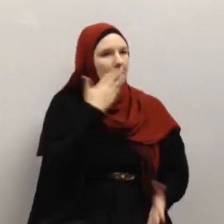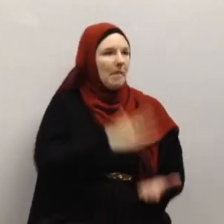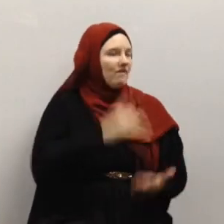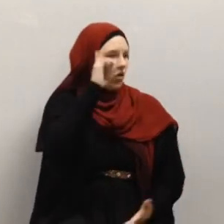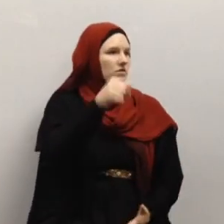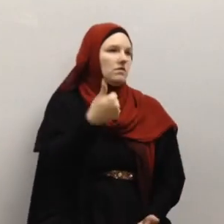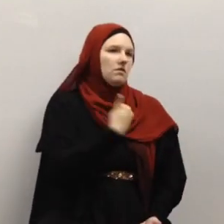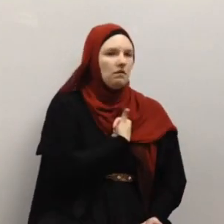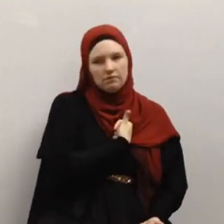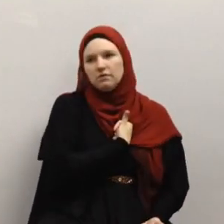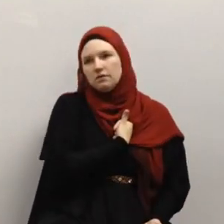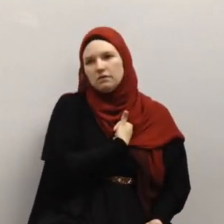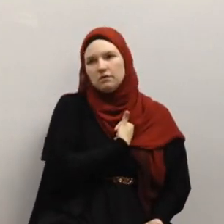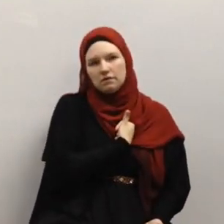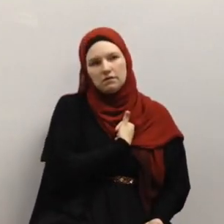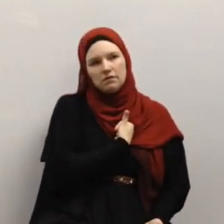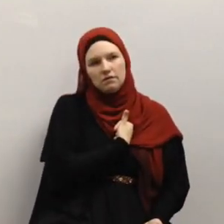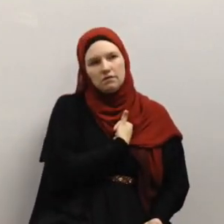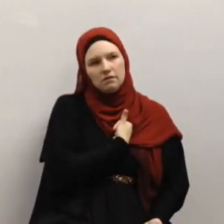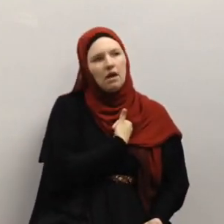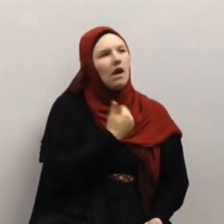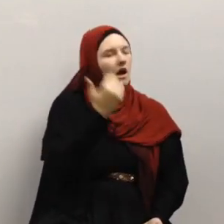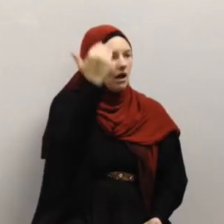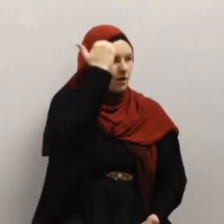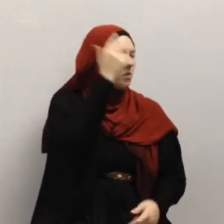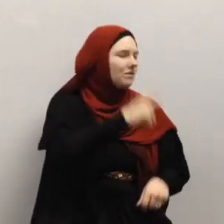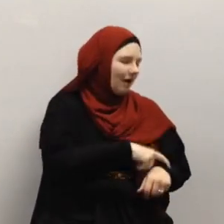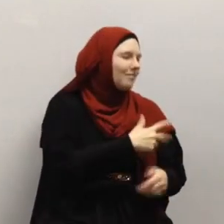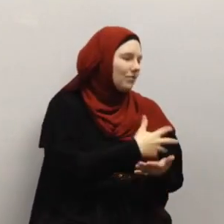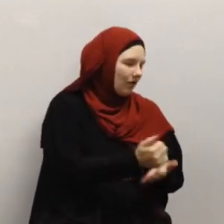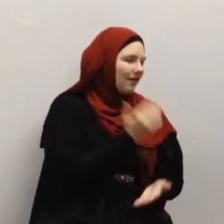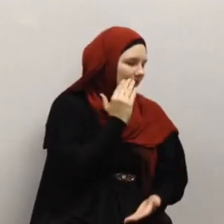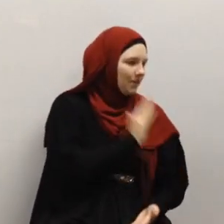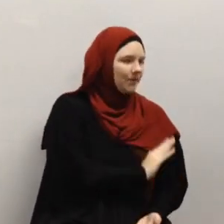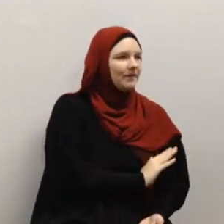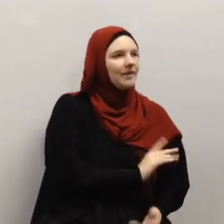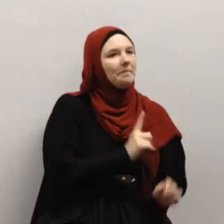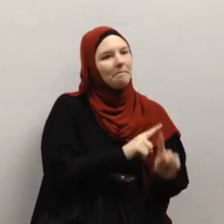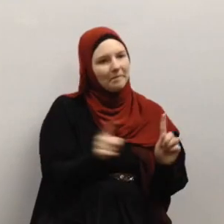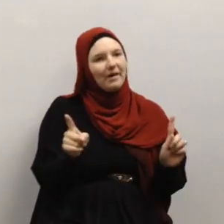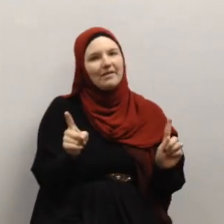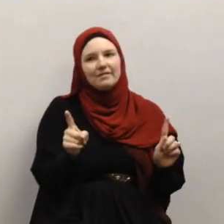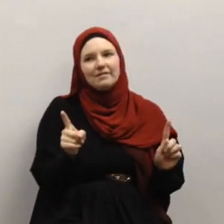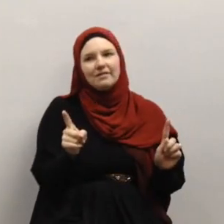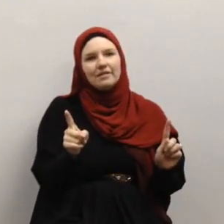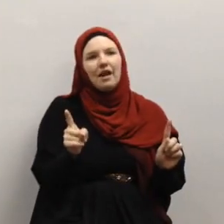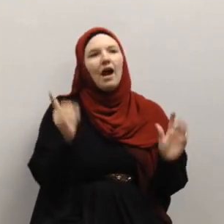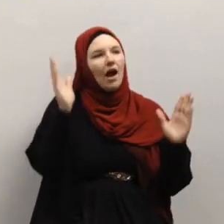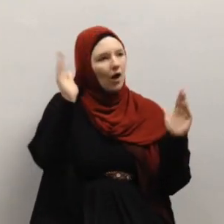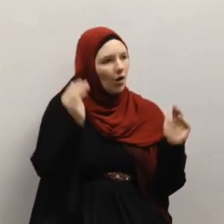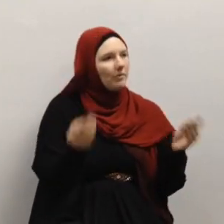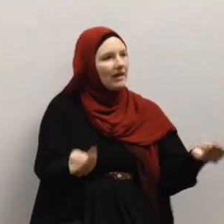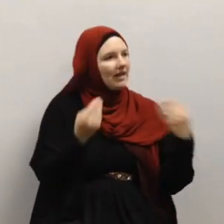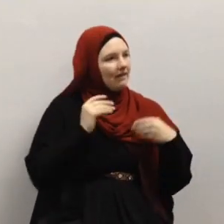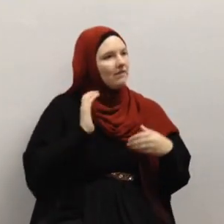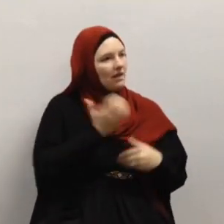I know time has run out, but I hope that this gives us a view into the